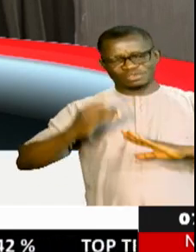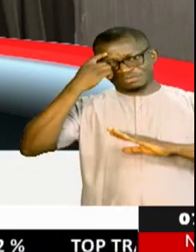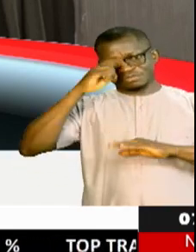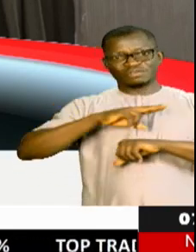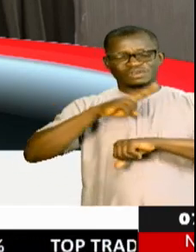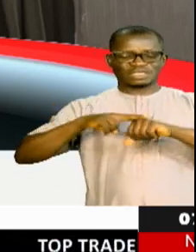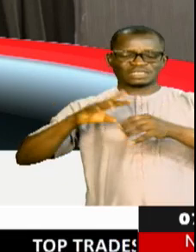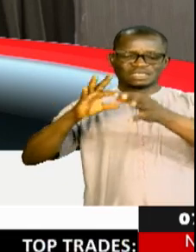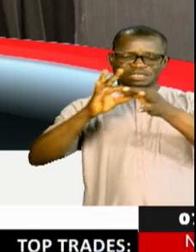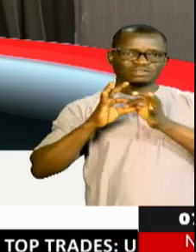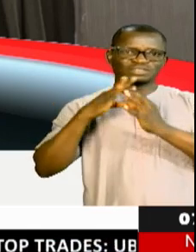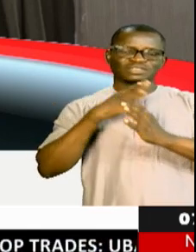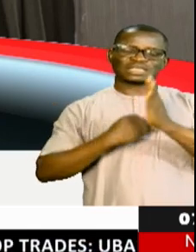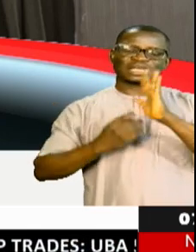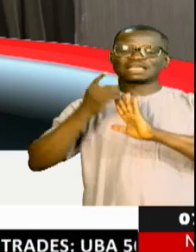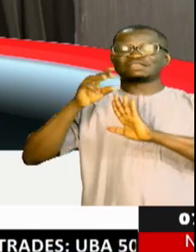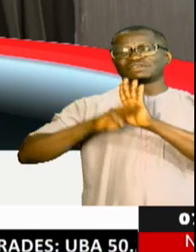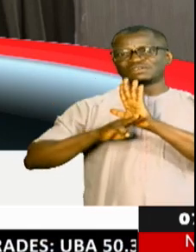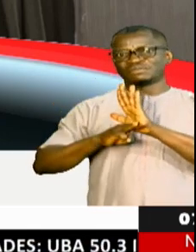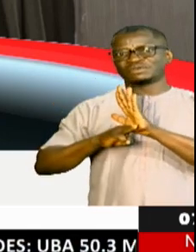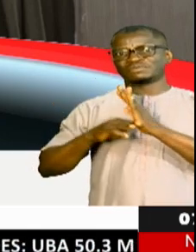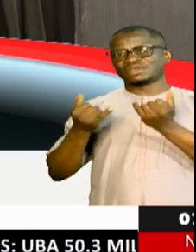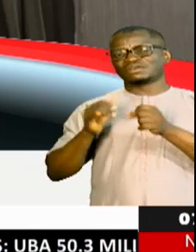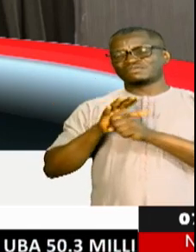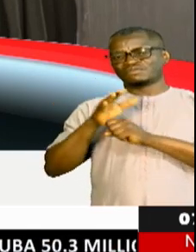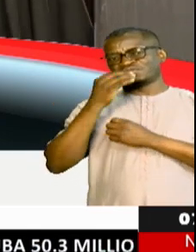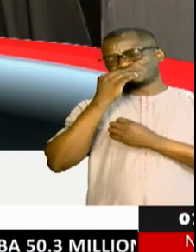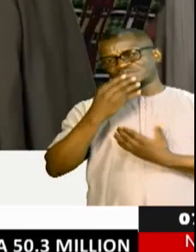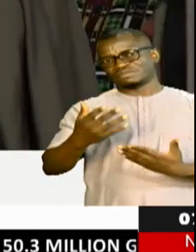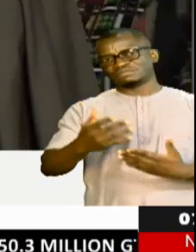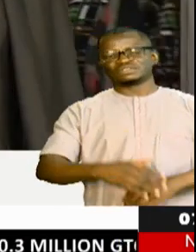unity and development. Kenneth Nanim reports.